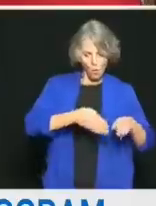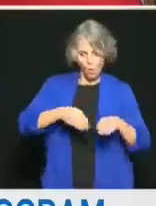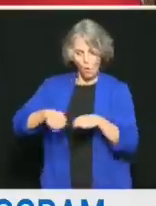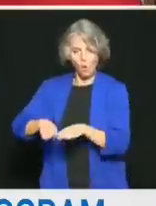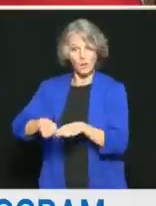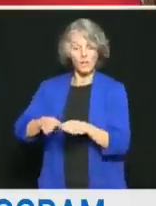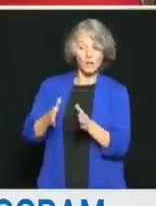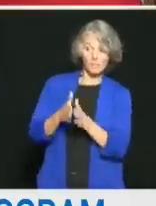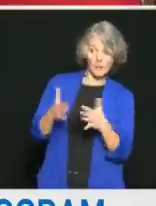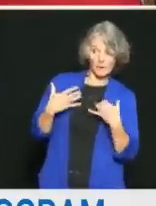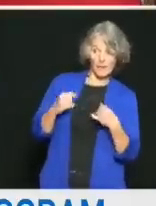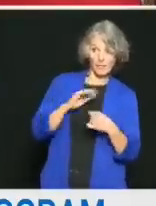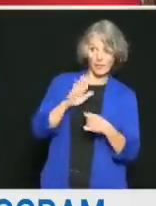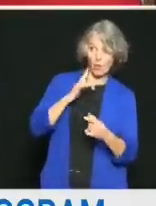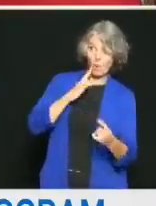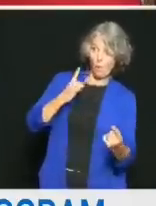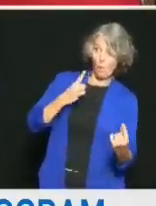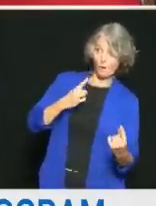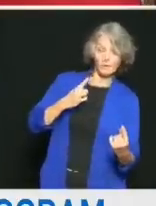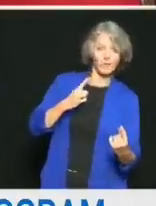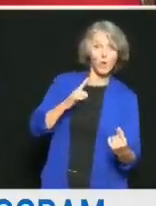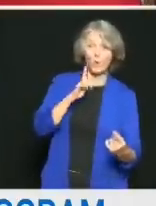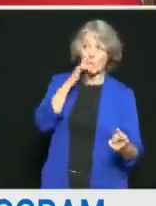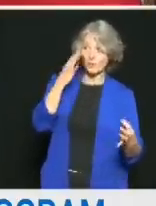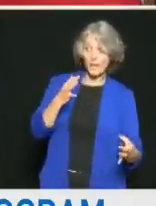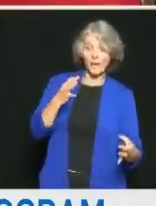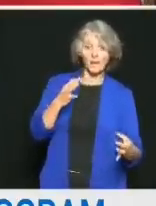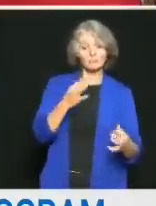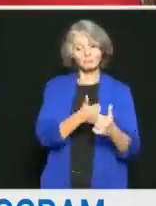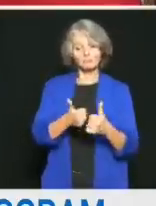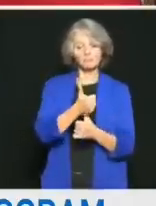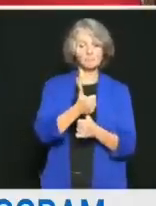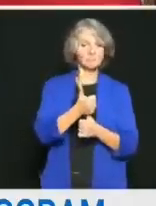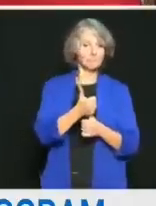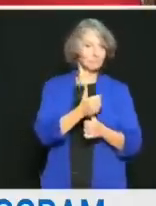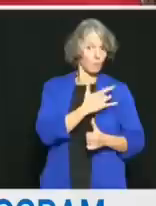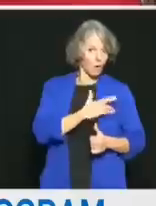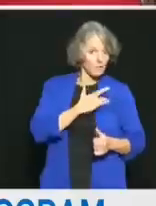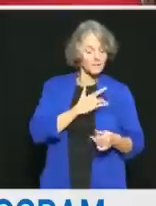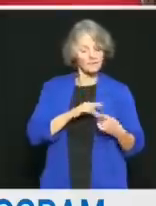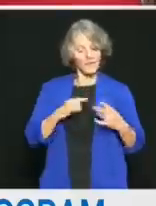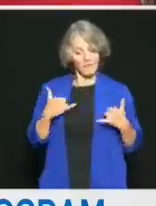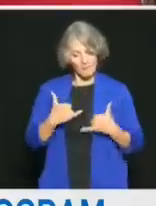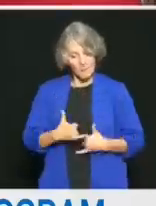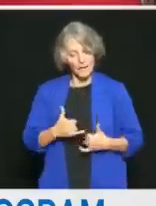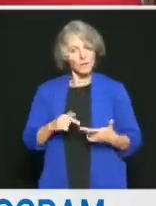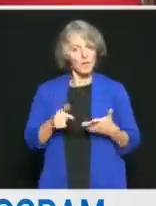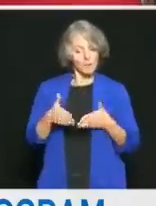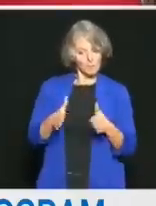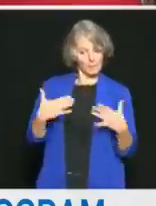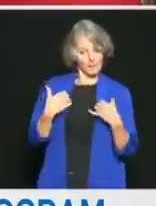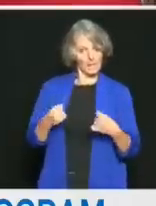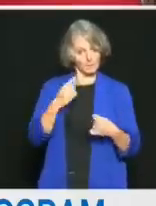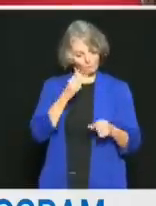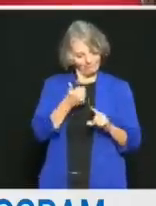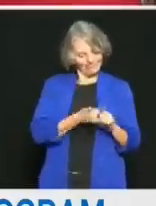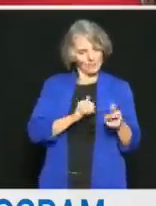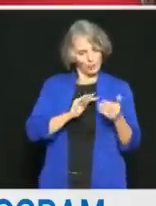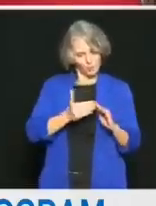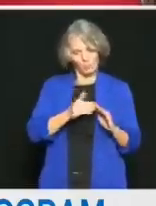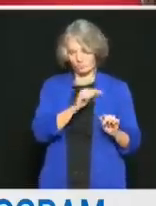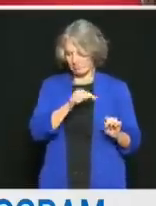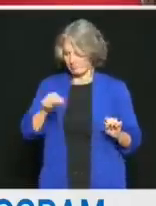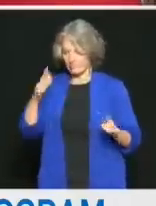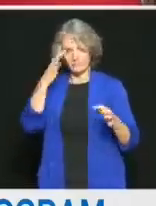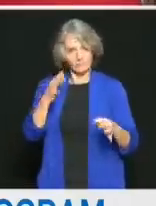orders are made by premiers, they're made by mayors, and they're made by public health officials at the local level. And that's